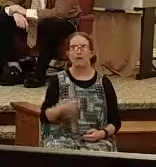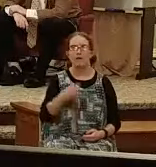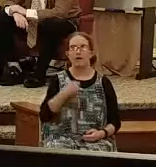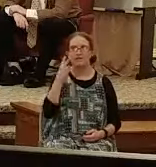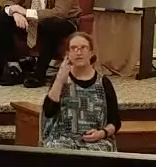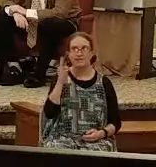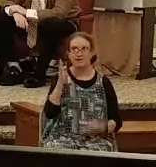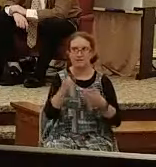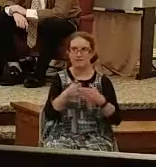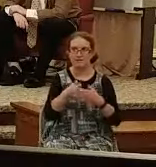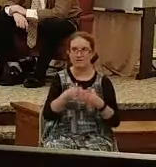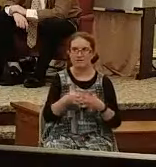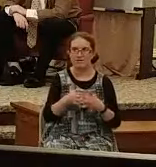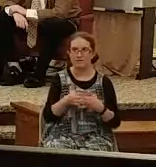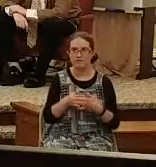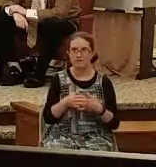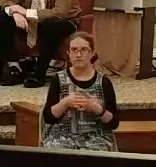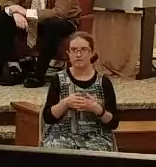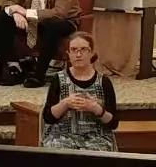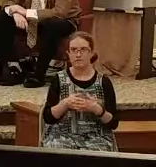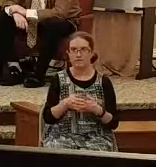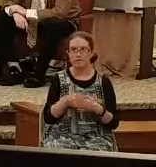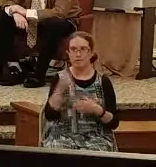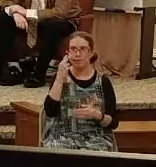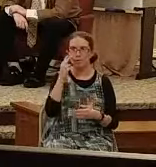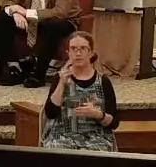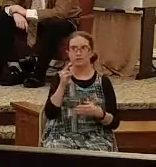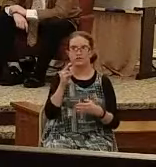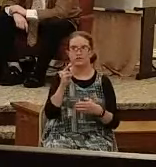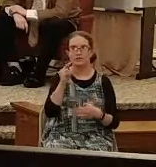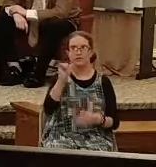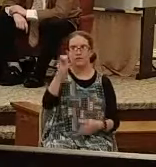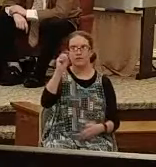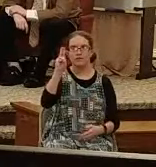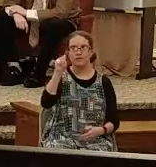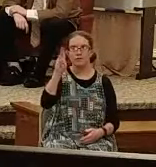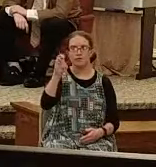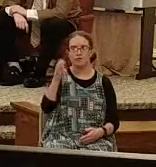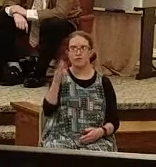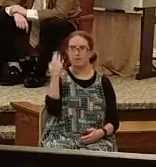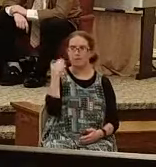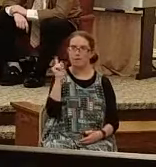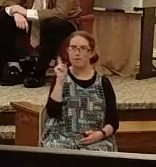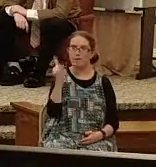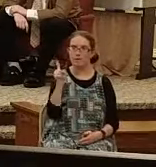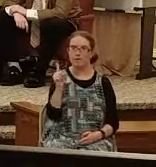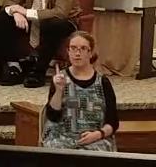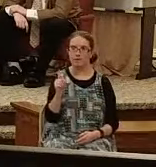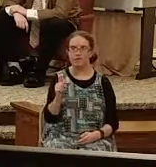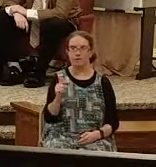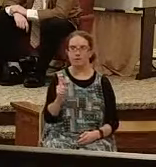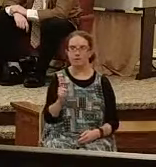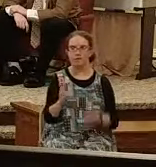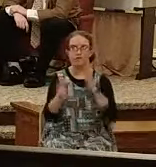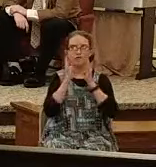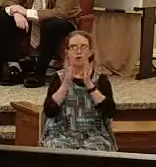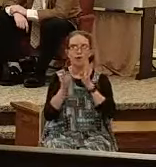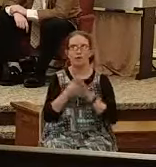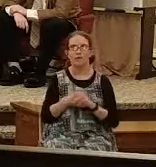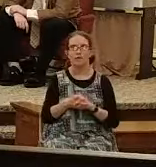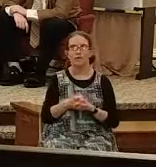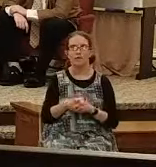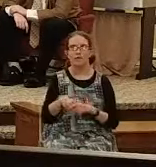I've seen some of them. Amen. I was watching a YouTube here a while back of one of them being interviewed